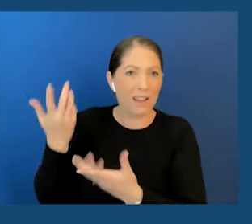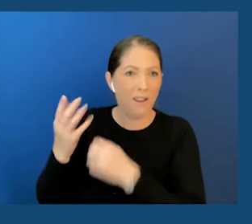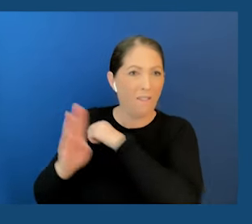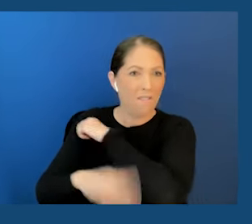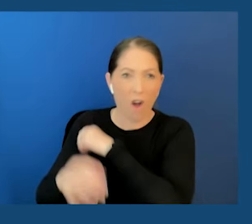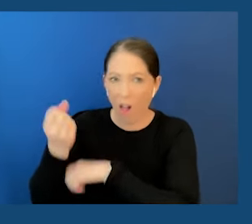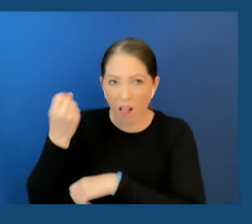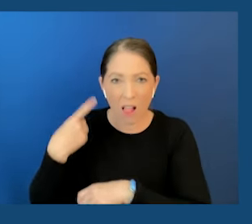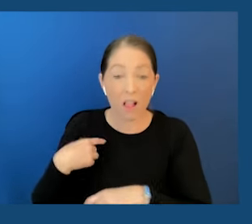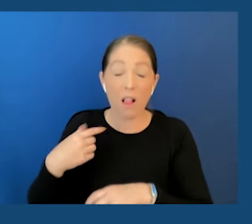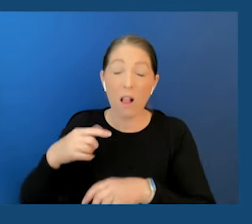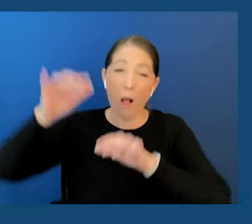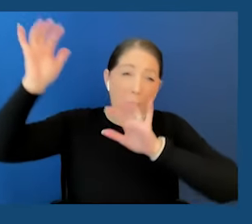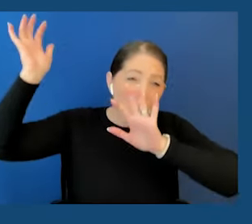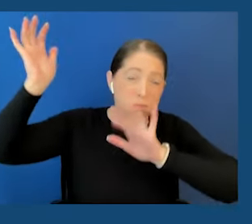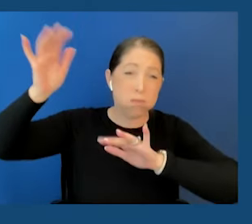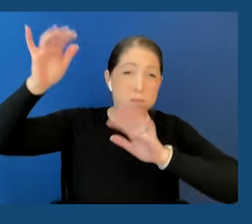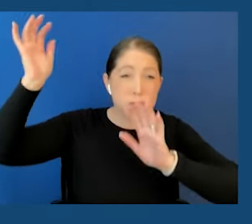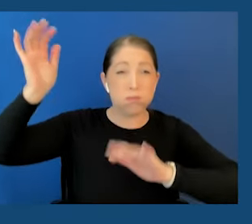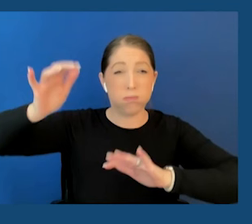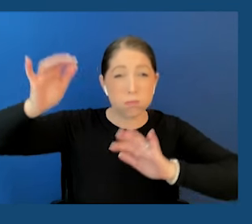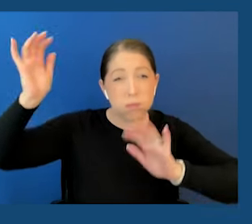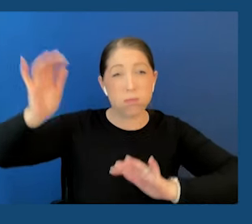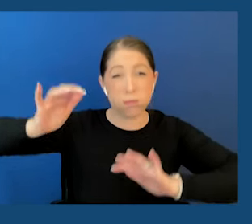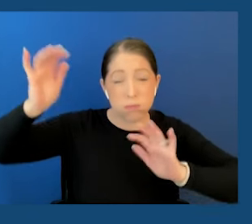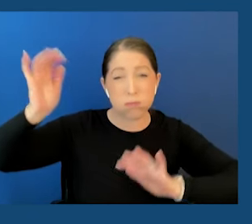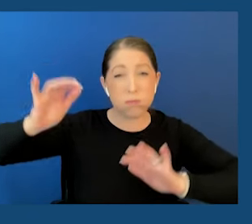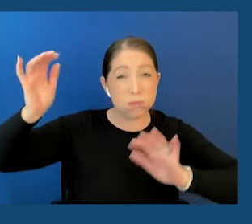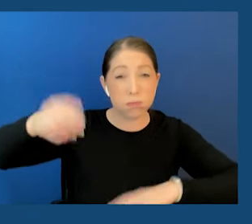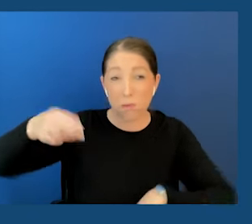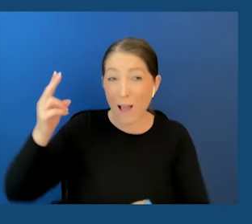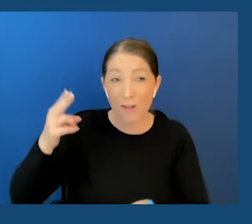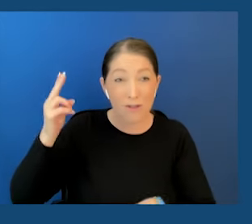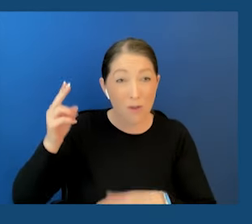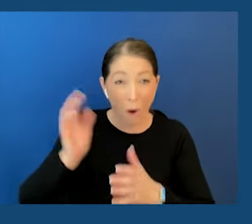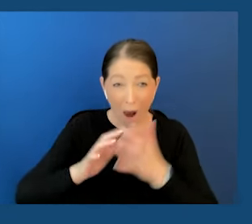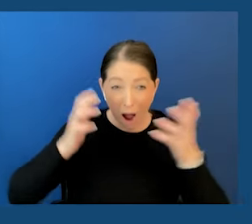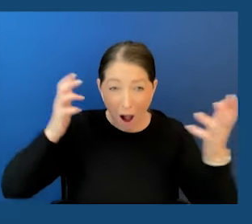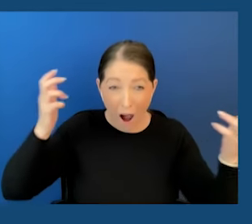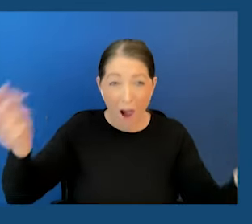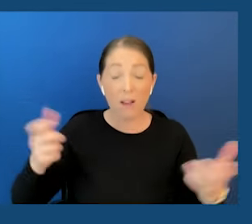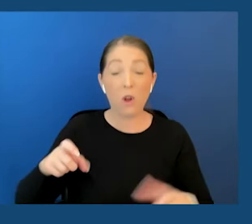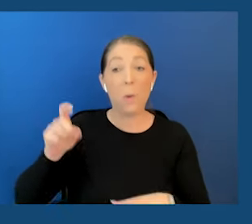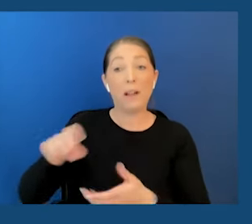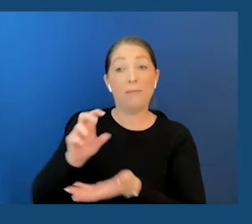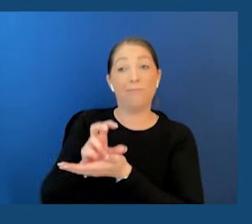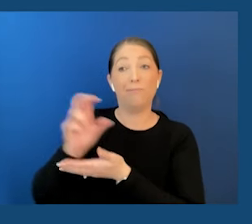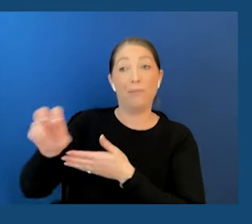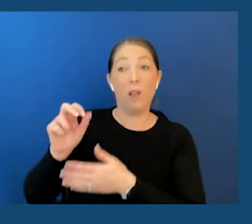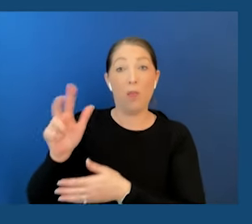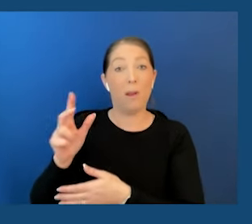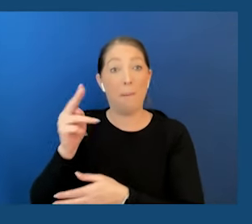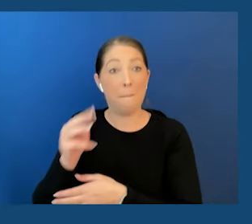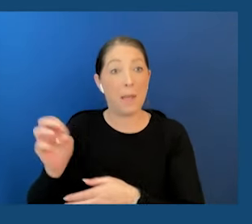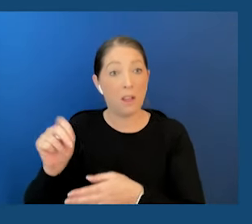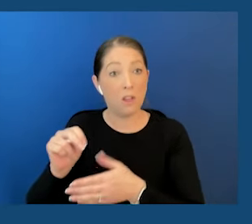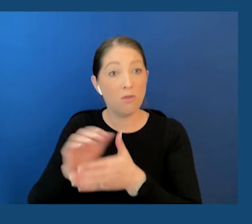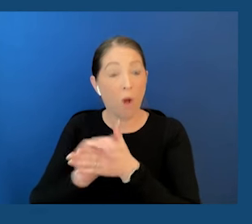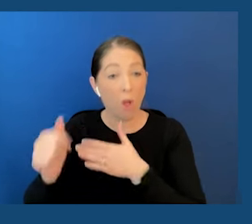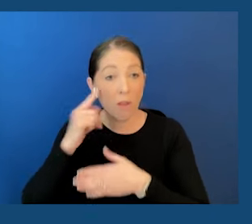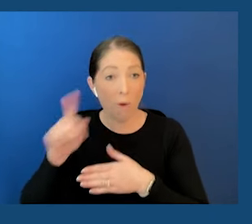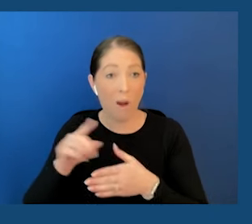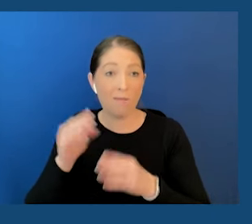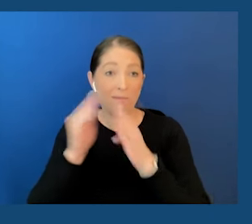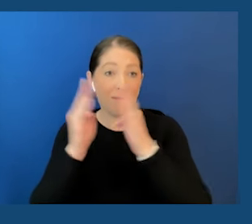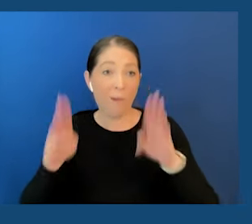rain, and we had to send $3 million of emergency dollars to help the homeowners. And we now need to help these communities get